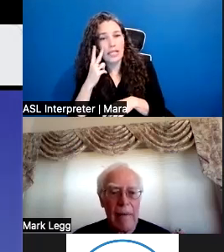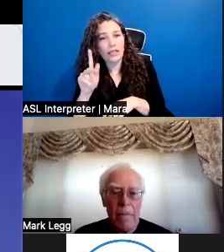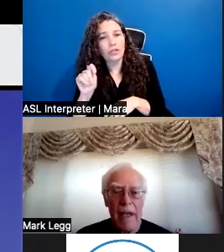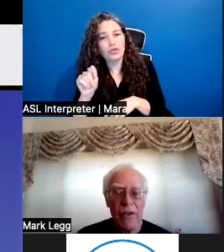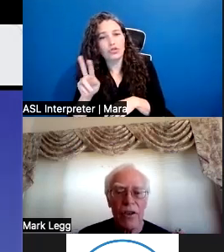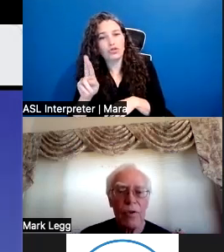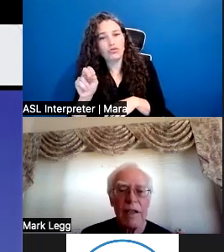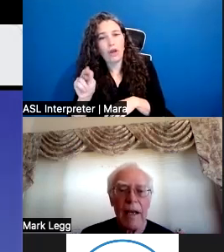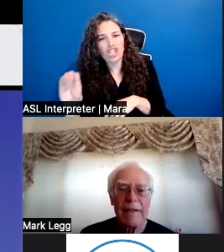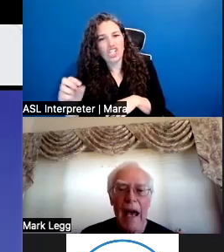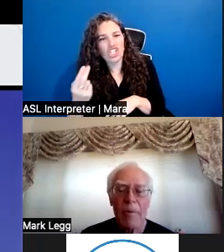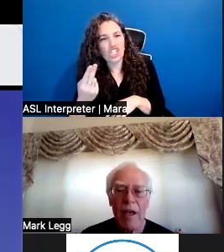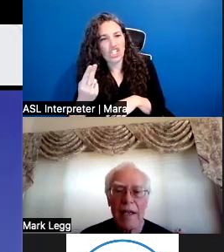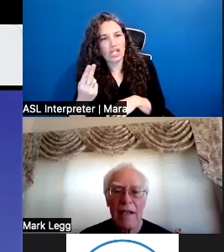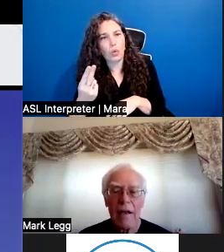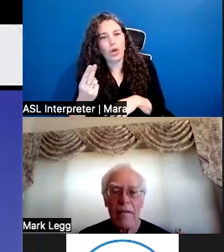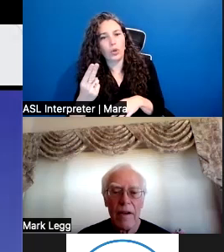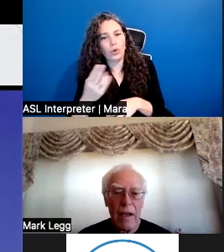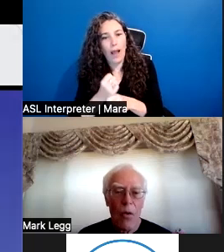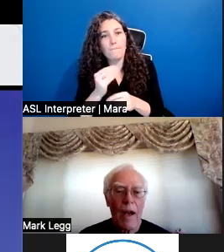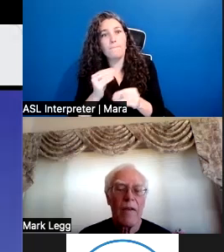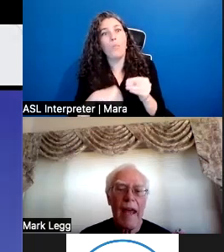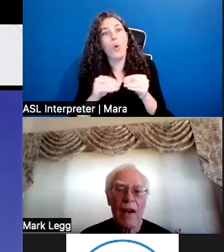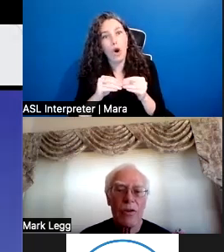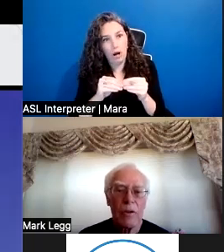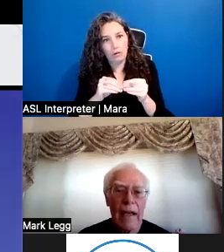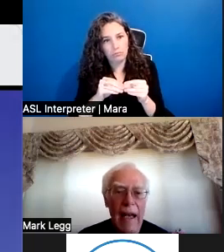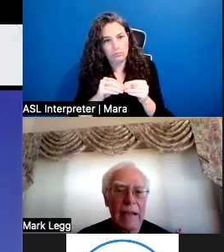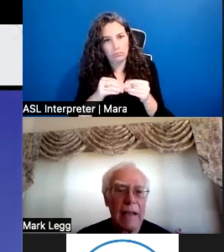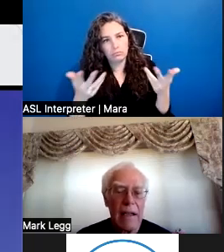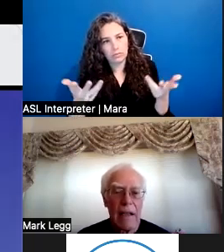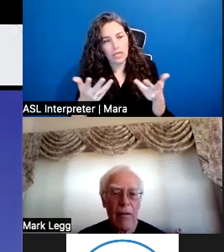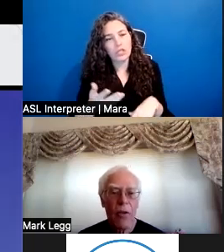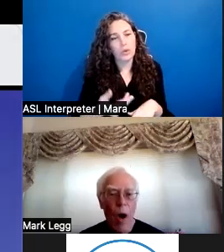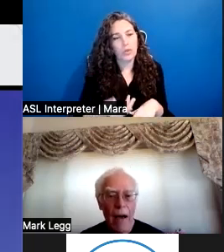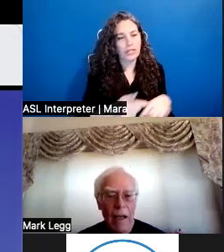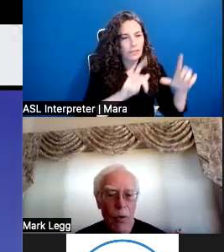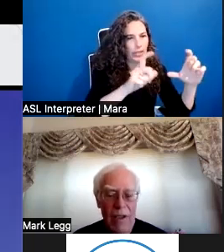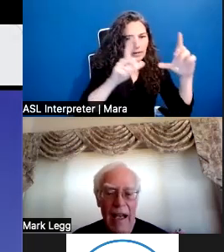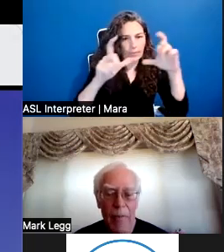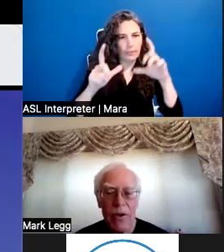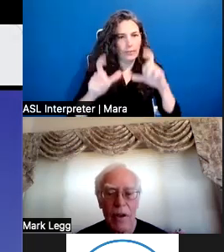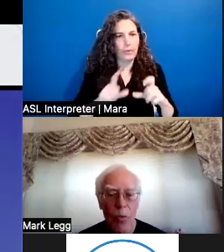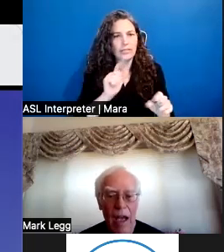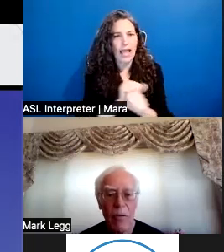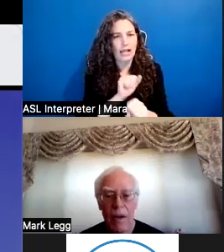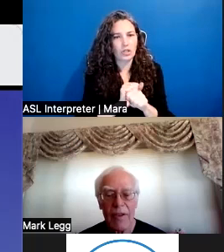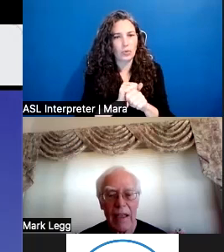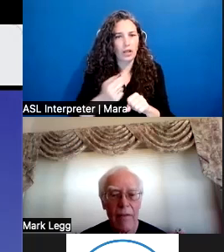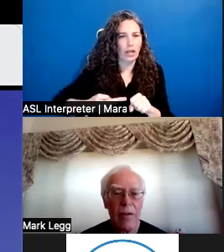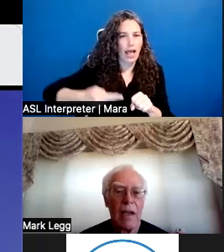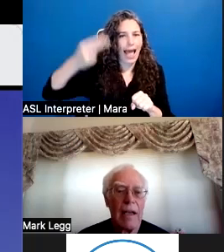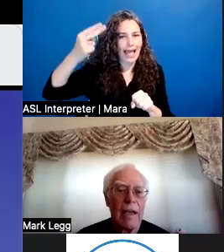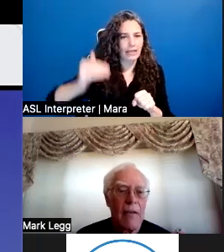see these are 3 snapshots of what the actual height of the water level was, the amplitude of the wave above